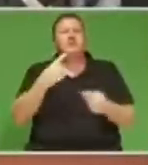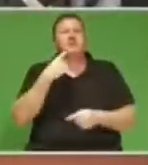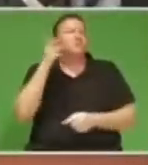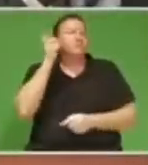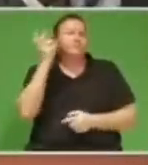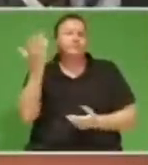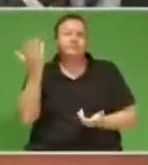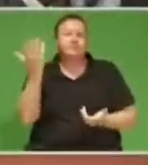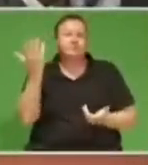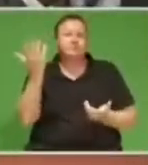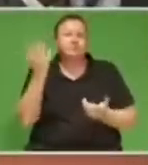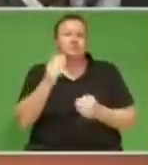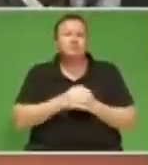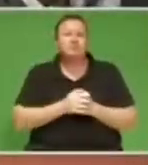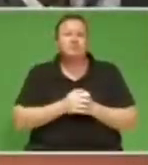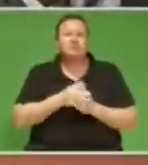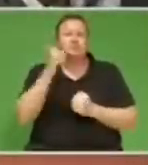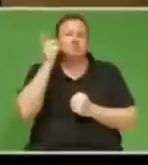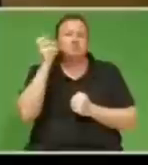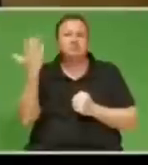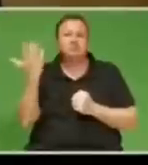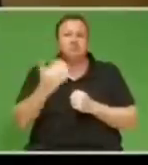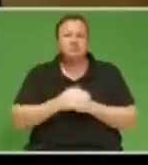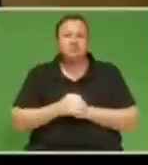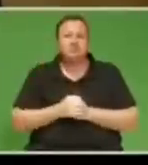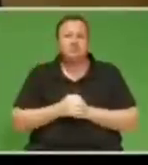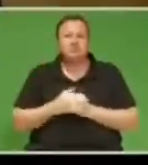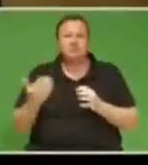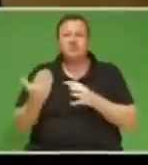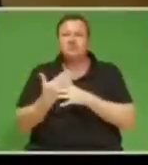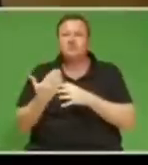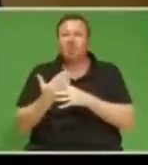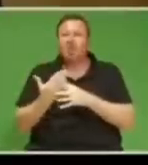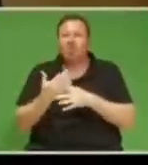I can't hear the Honourable Member if you interject.